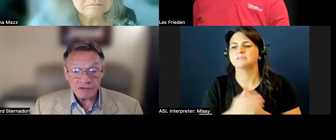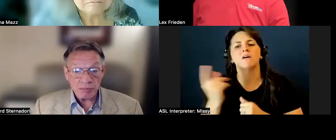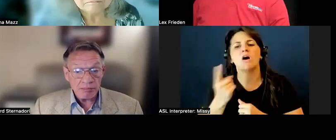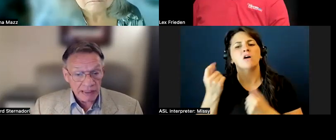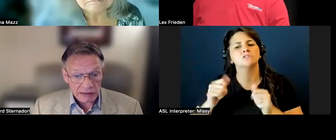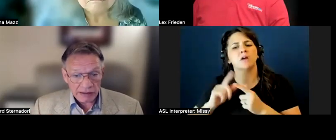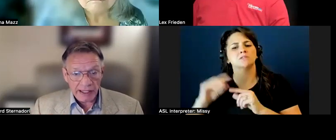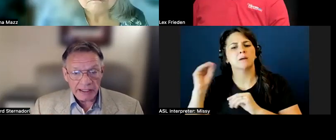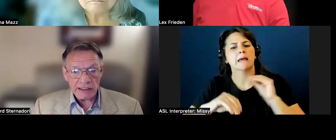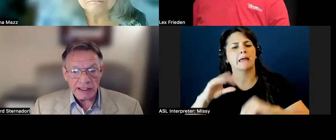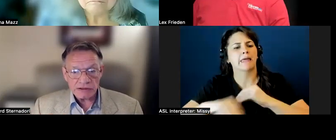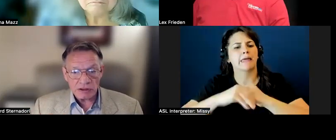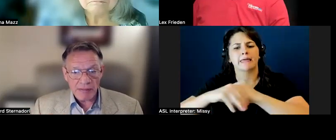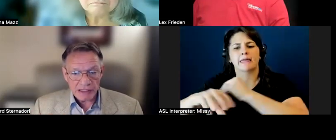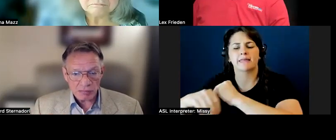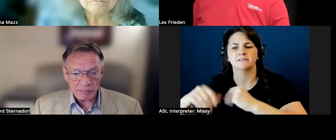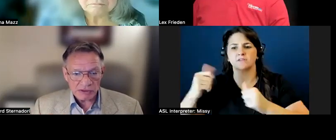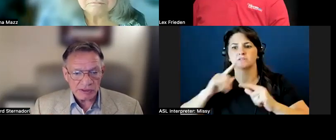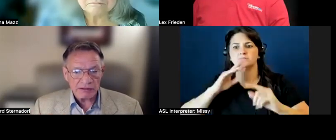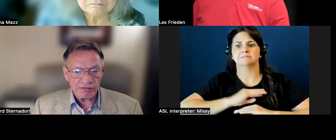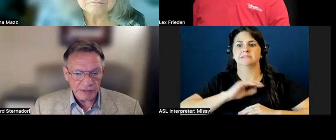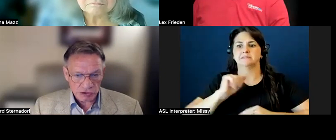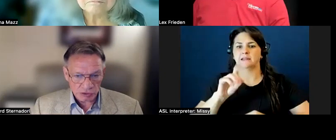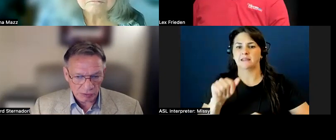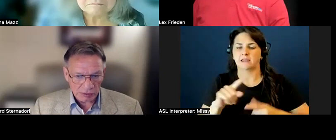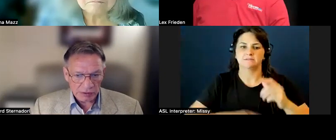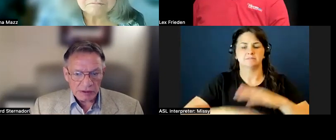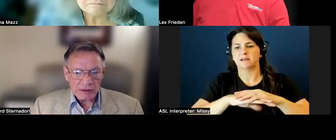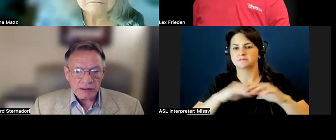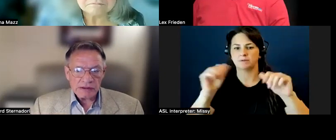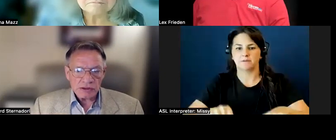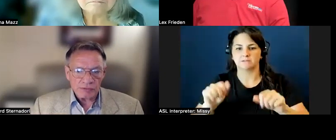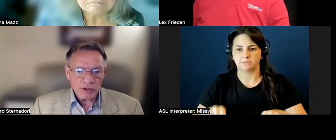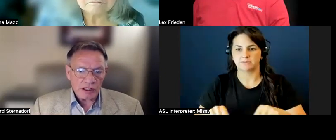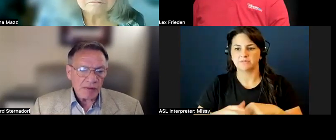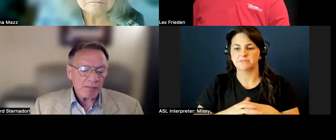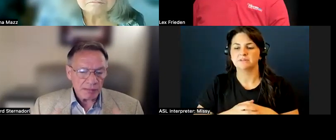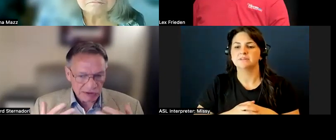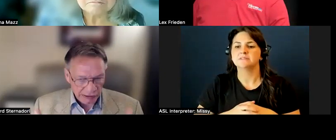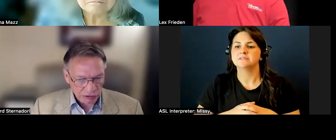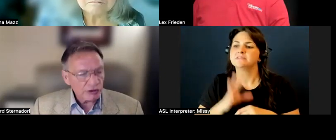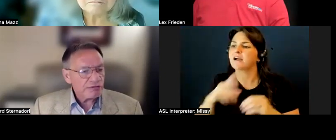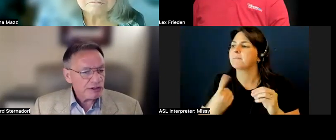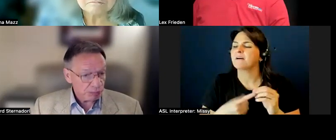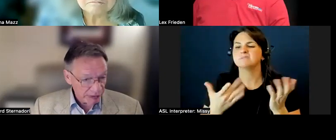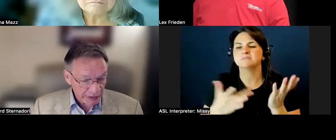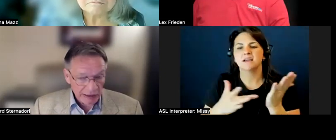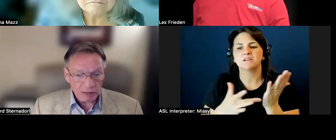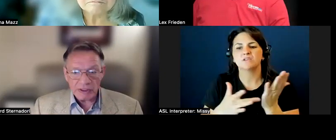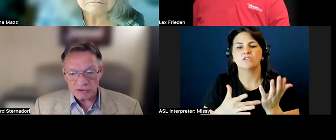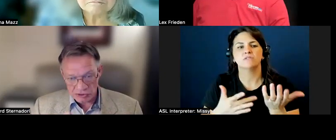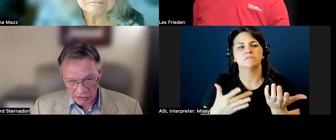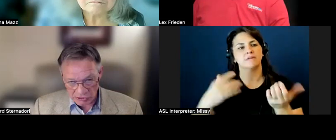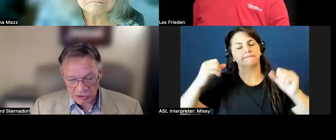often have to meet ADA to the maximum extent feasible. So they're talking about maybe technical